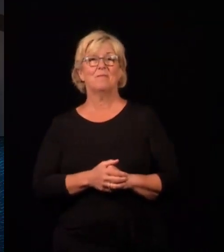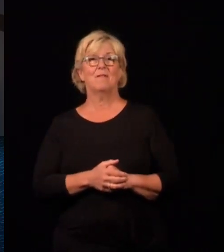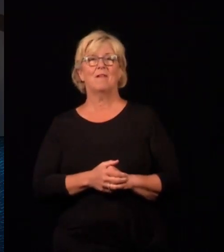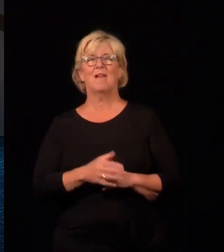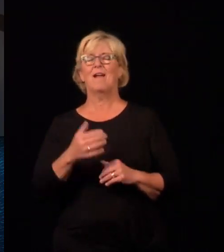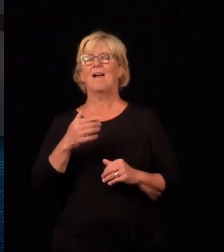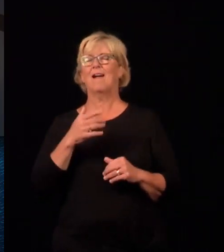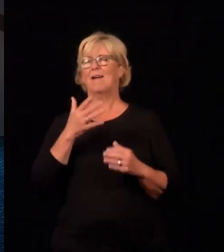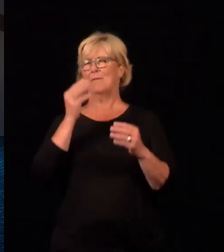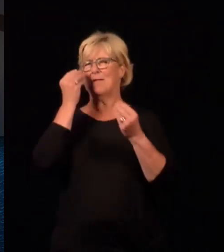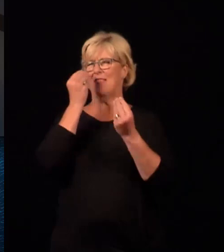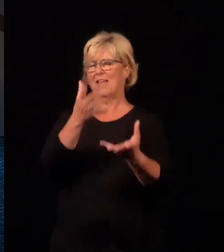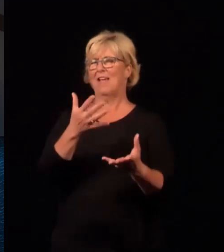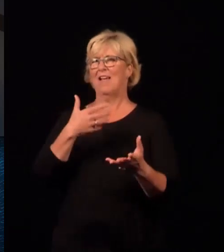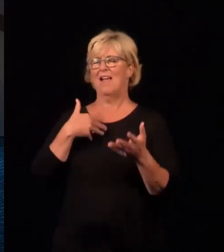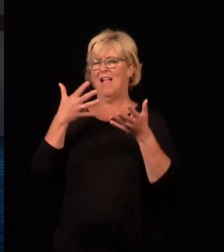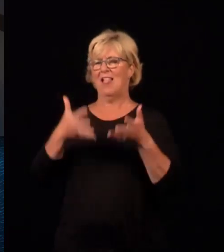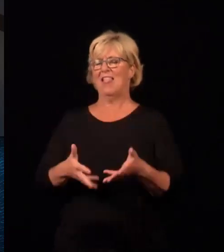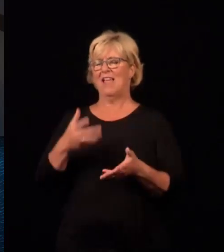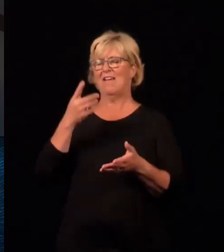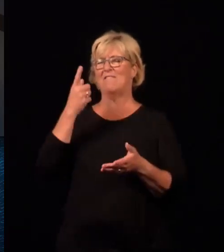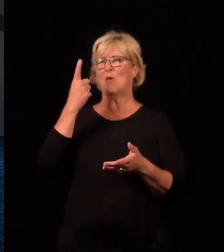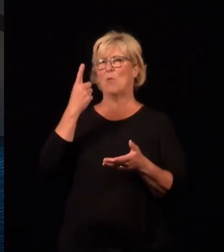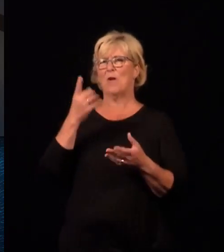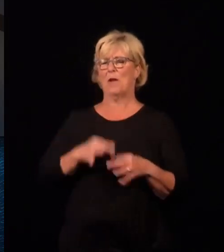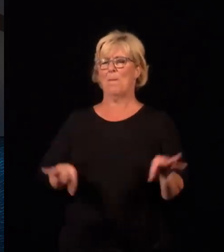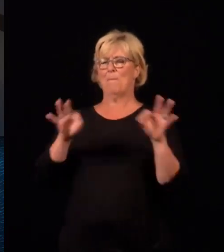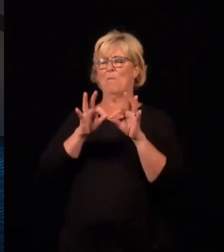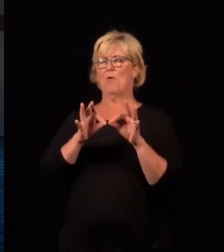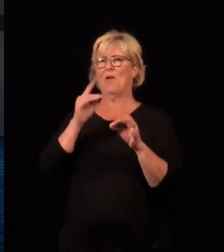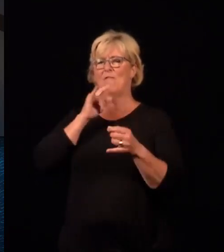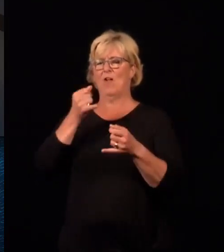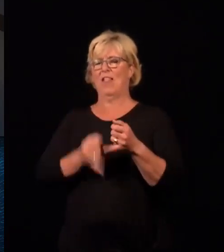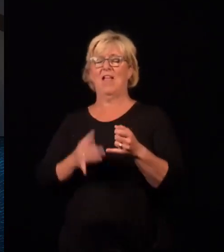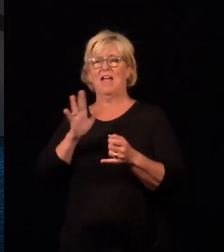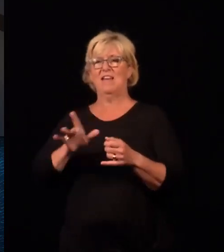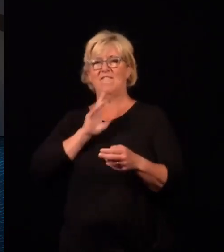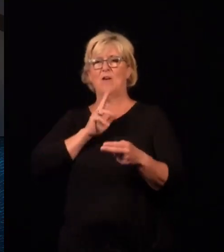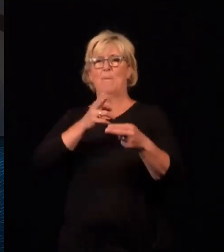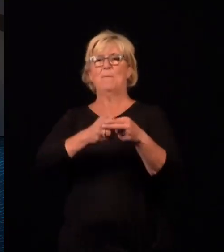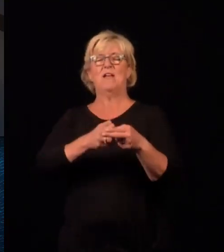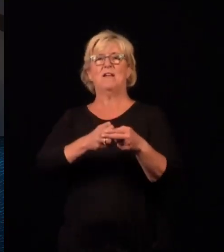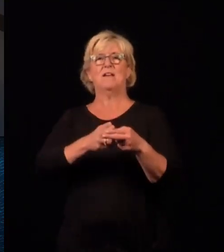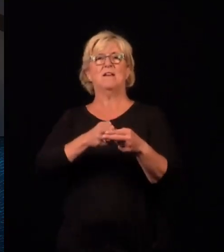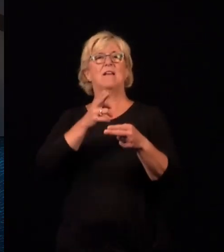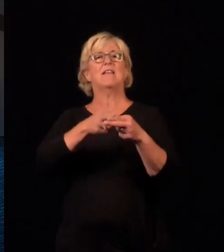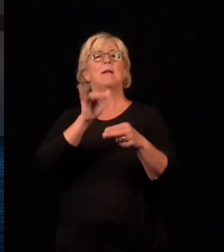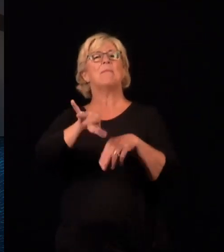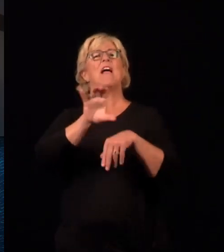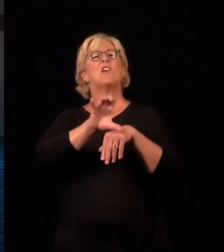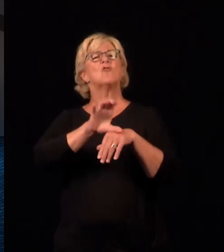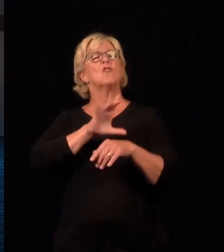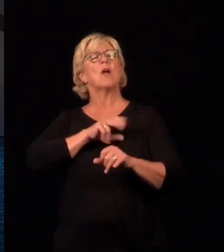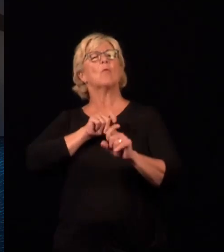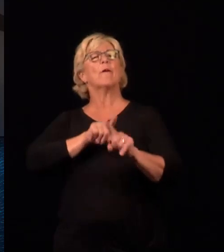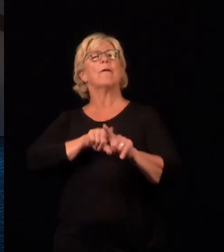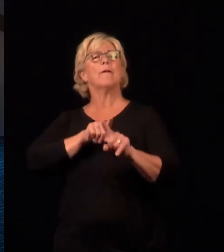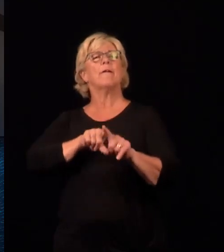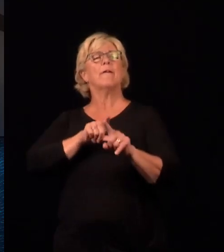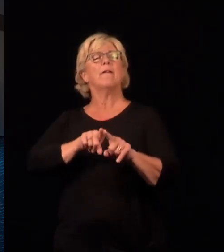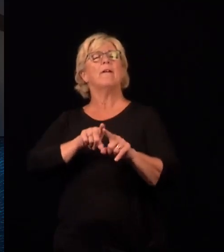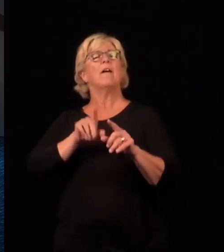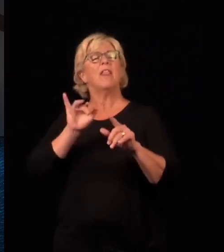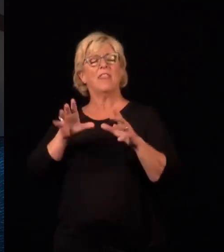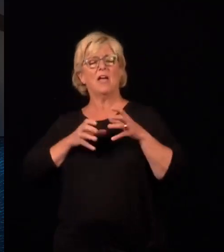important part out, and I wanted to save it for last. I never really mentioned by name the church that I went to Port Vanier